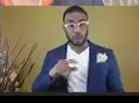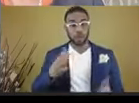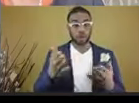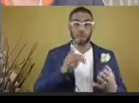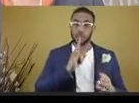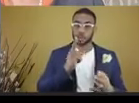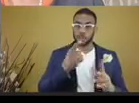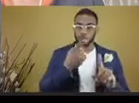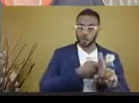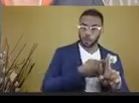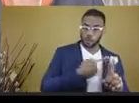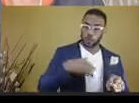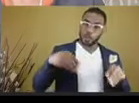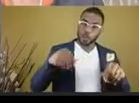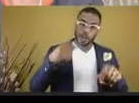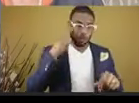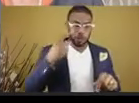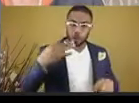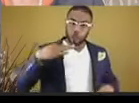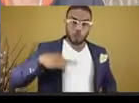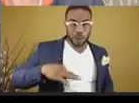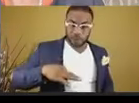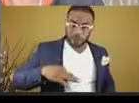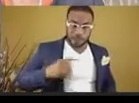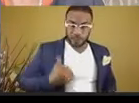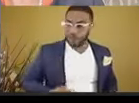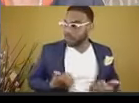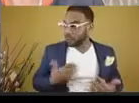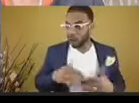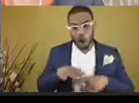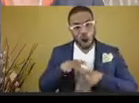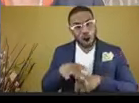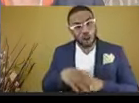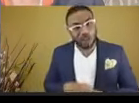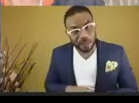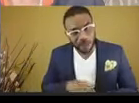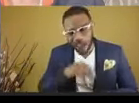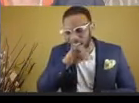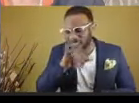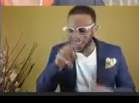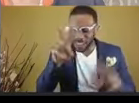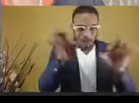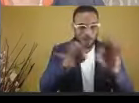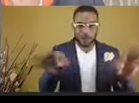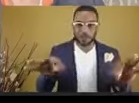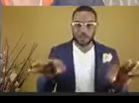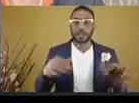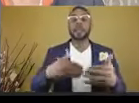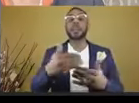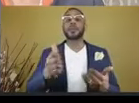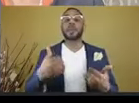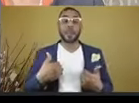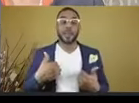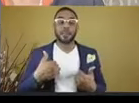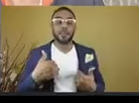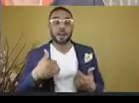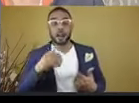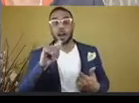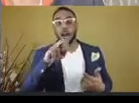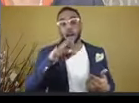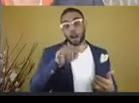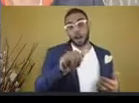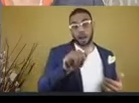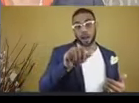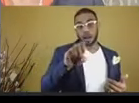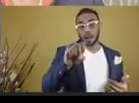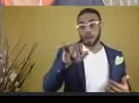rent we pay for the privilege of living on earth. I love that. Next, we have Aria Saeed,